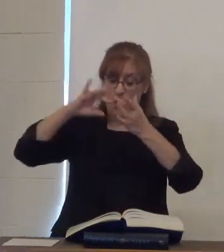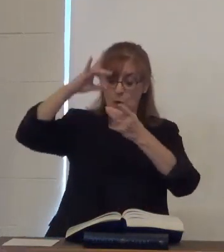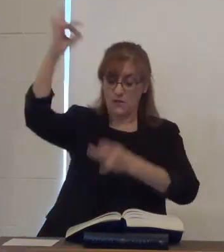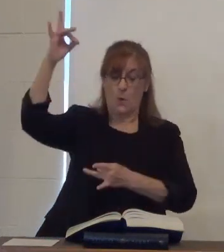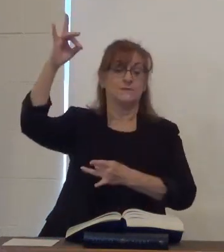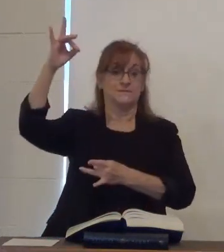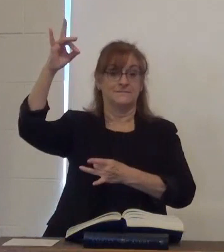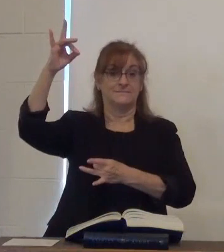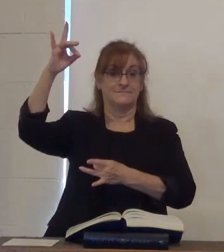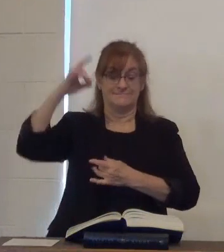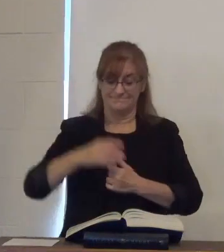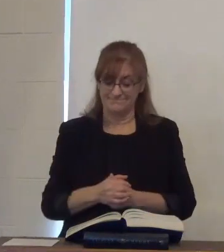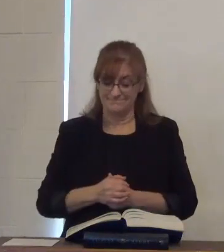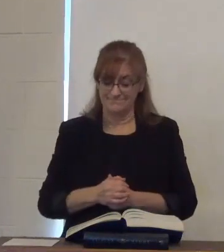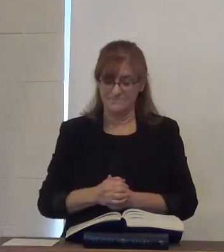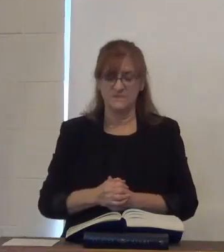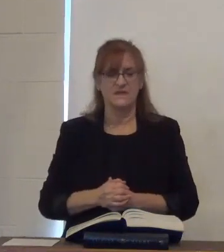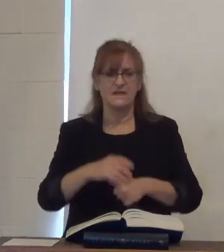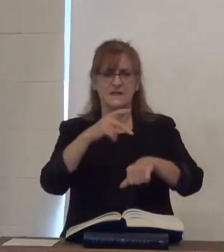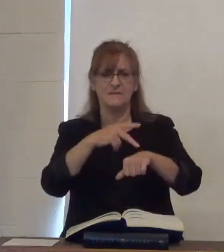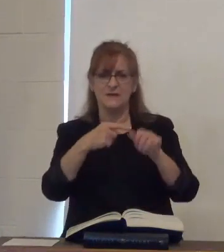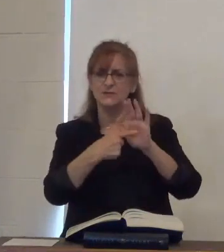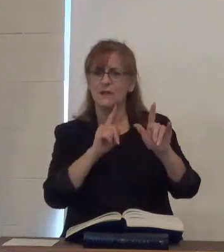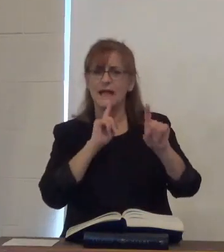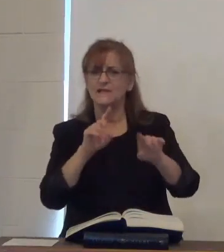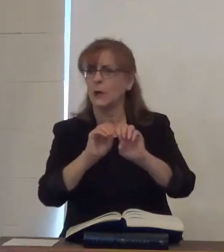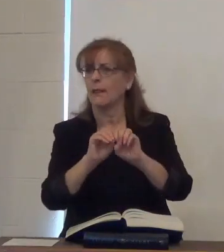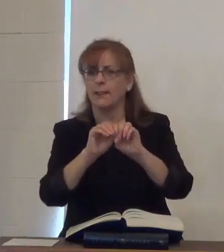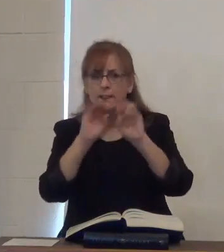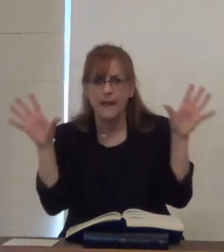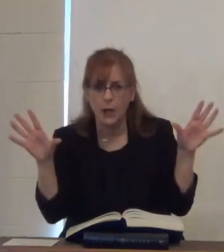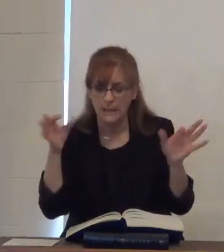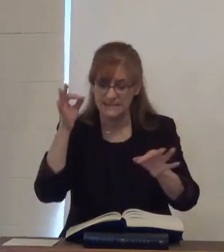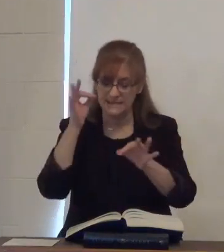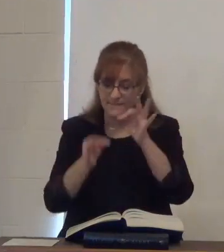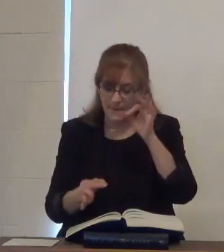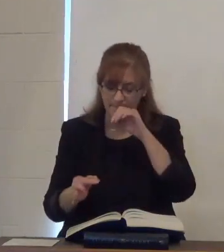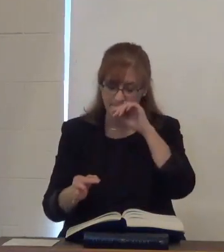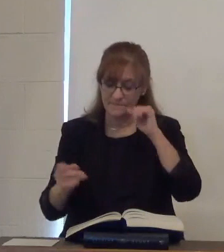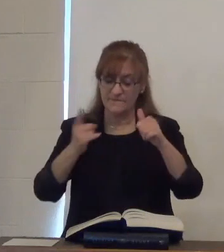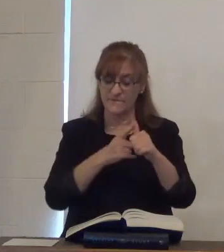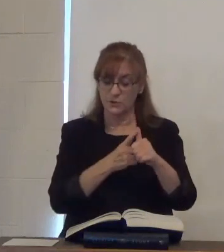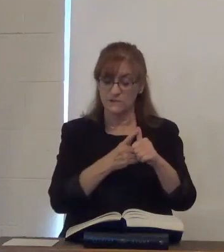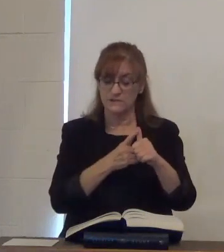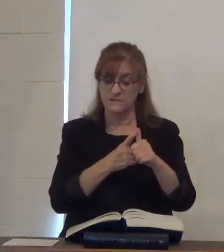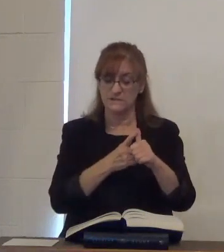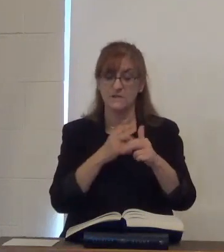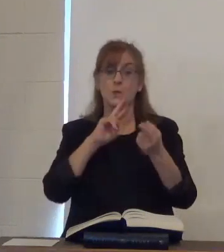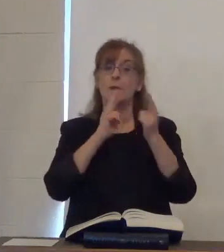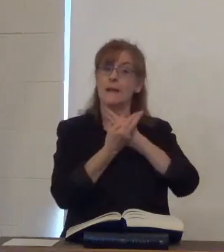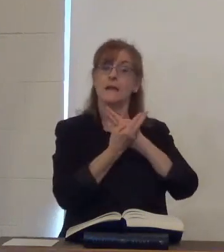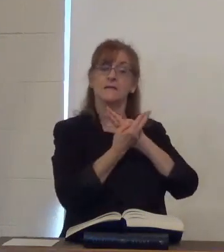Ghost. The answer Peter reveals is very clear, very simple. First,